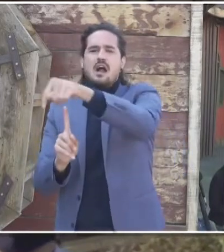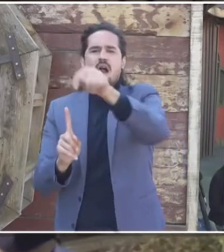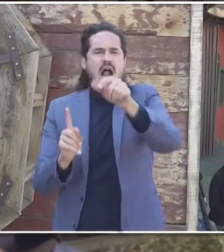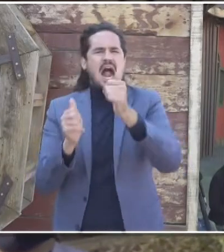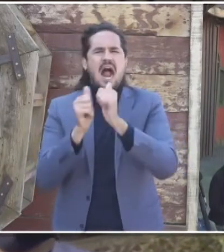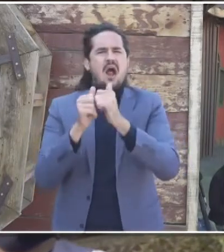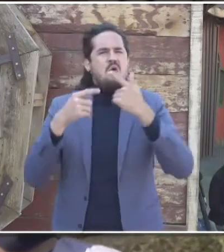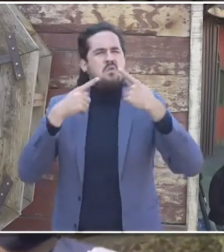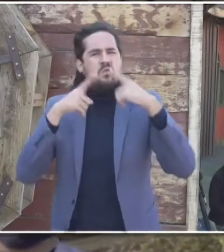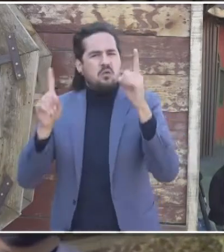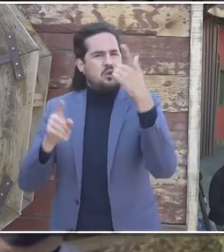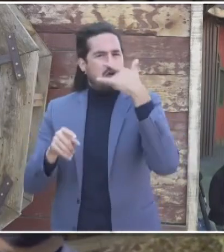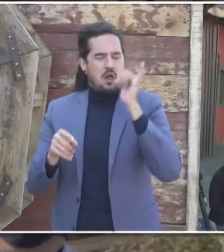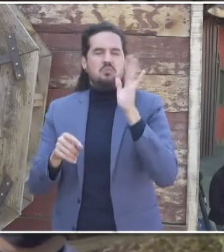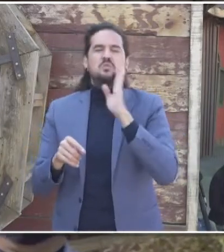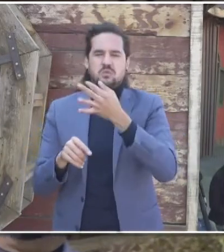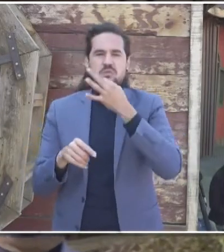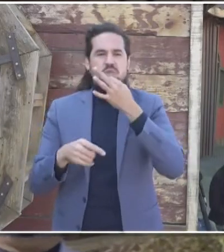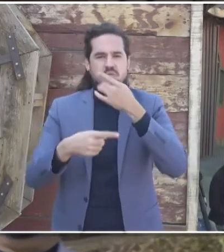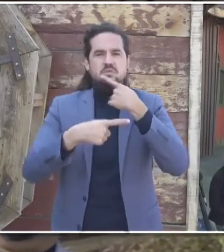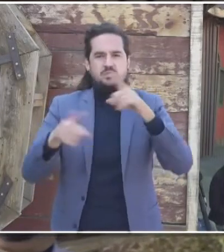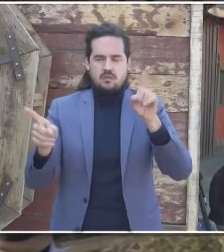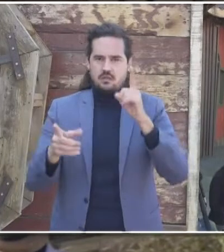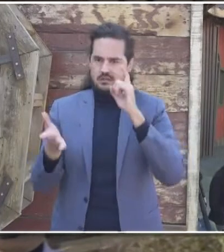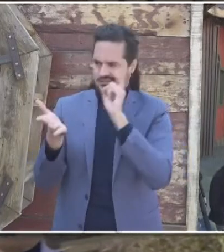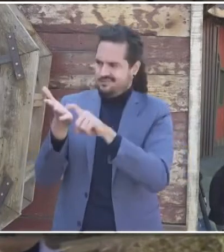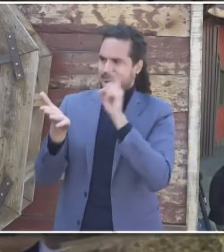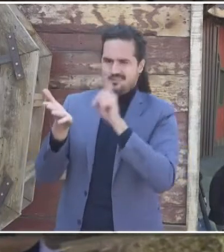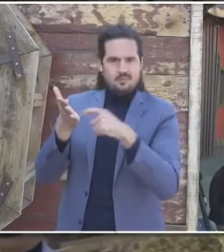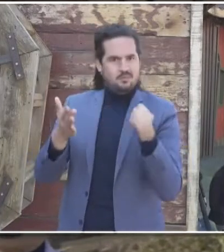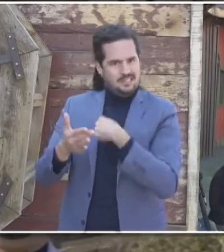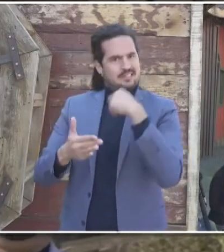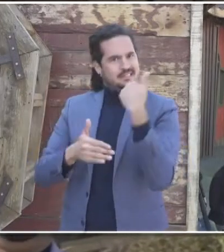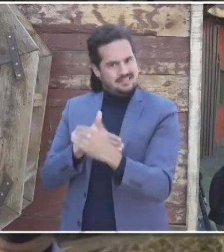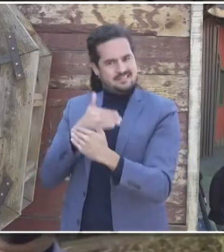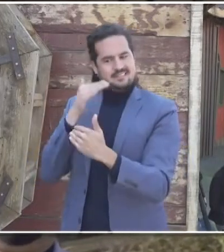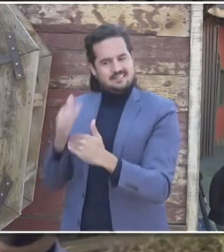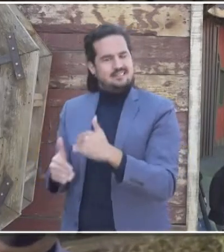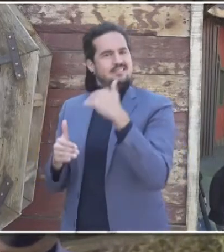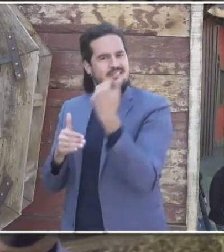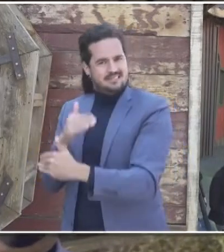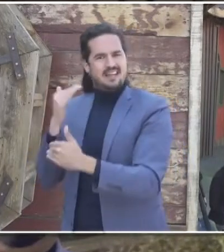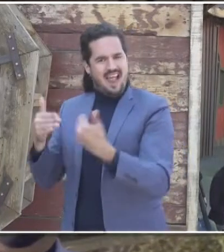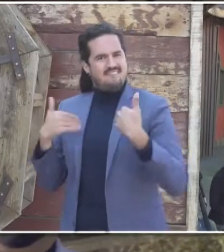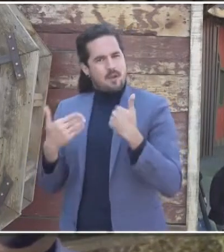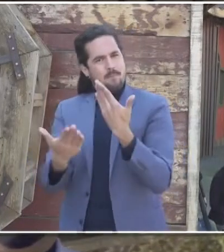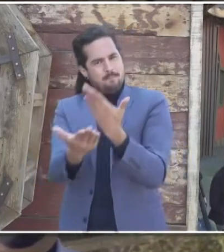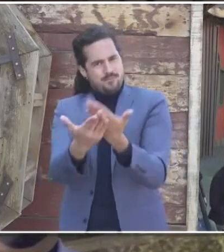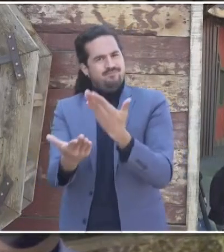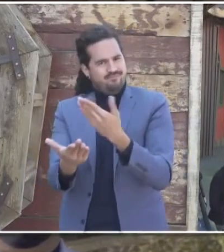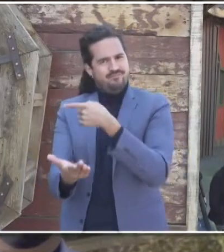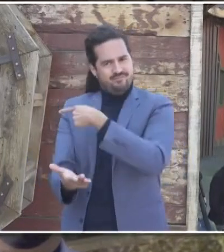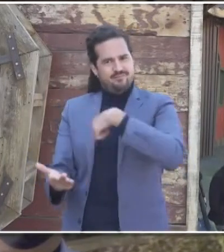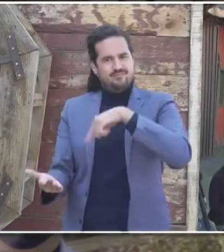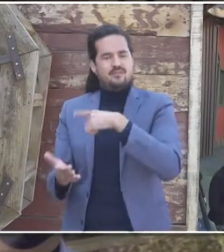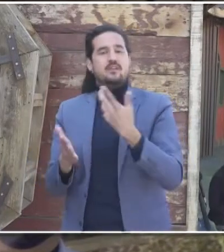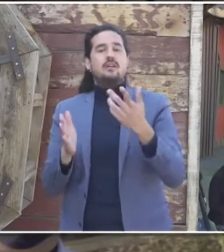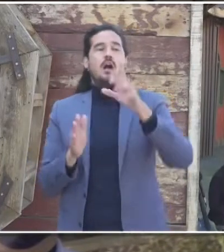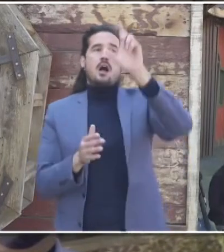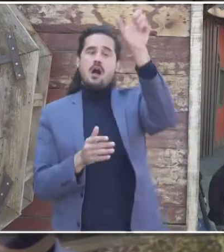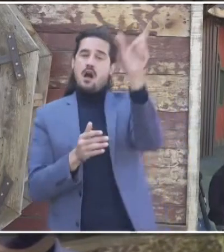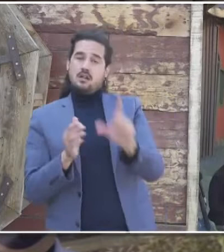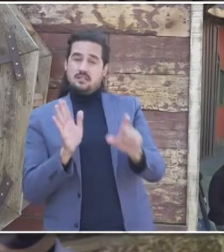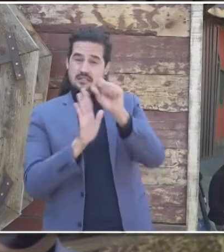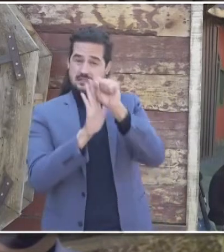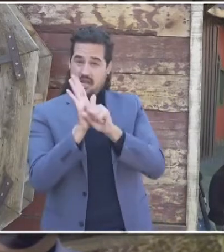over the next few weeks, but again, with the reality that the state as a whole, a nation as a whole,